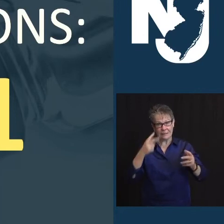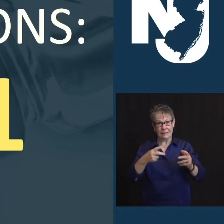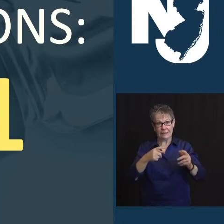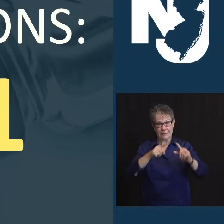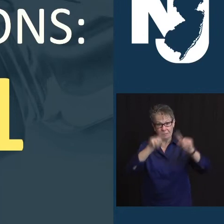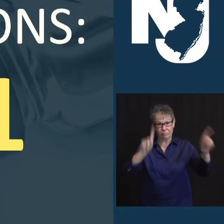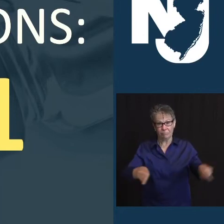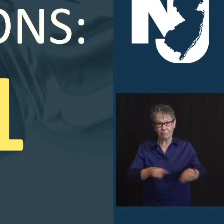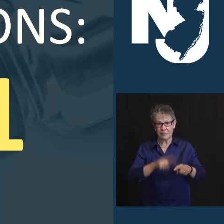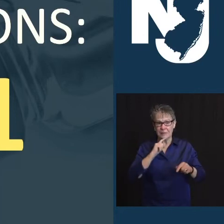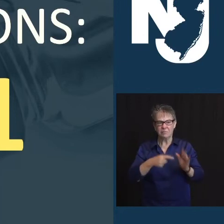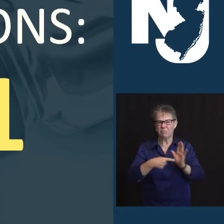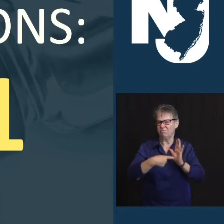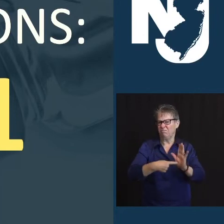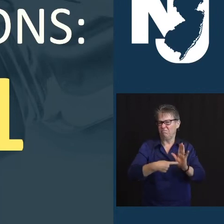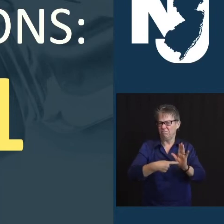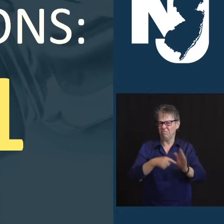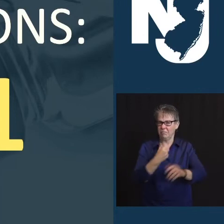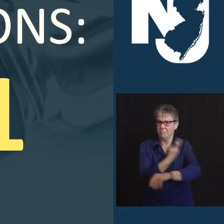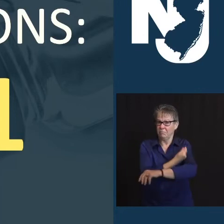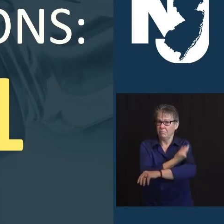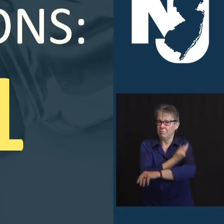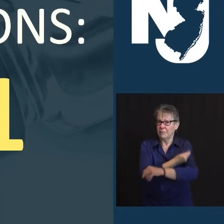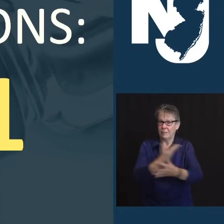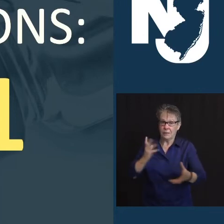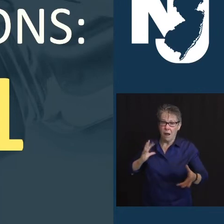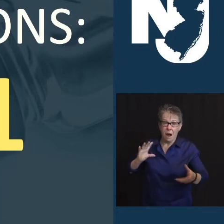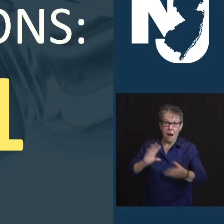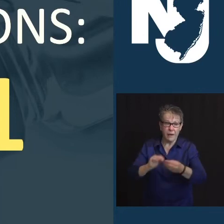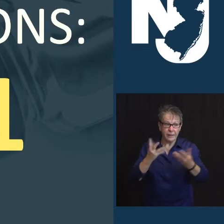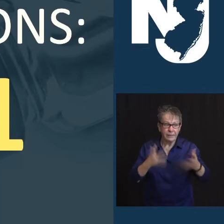565,401 vaccinations. That's an increase of